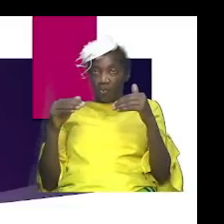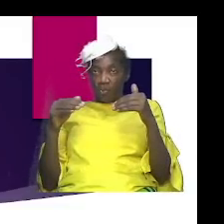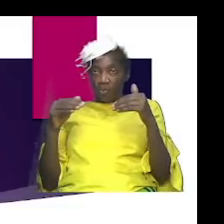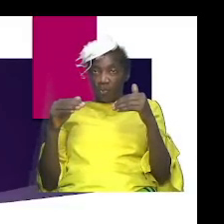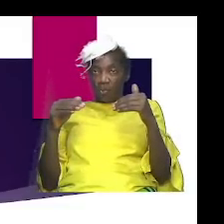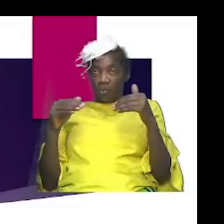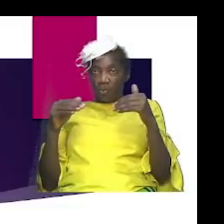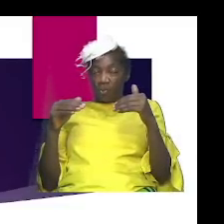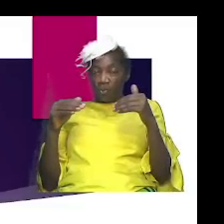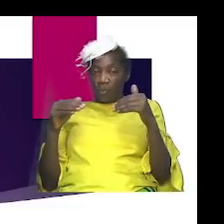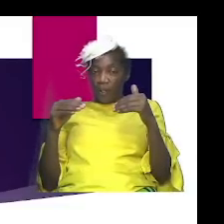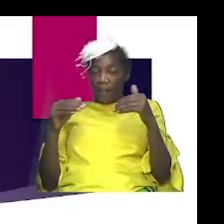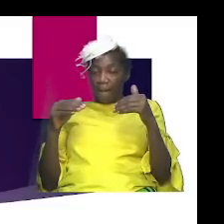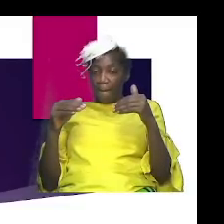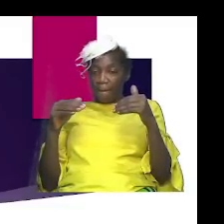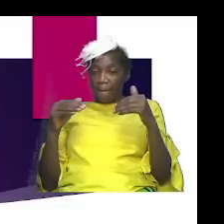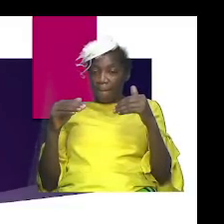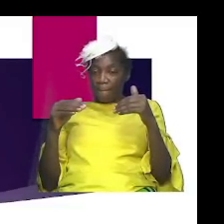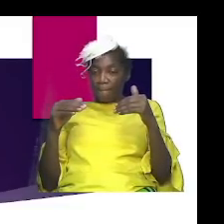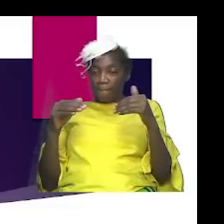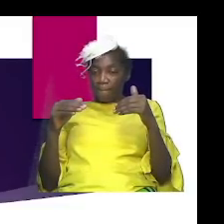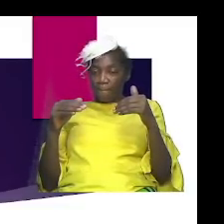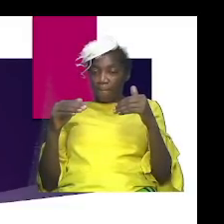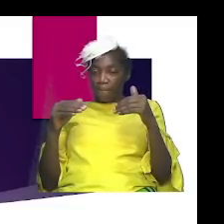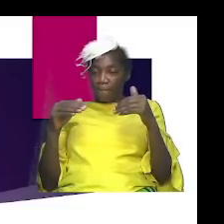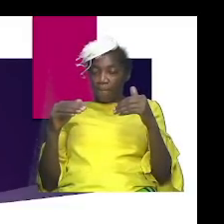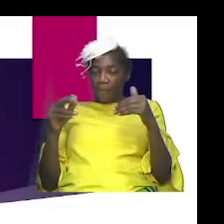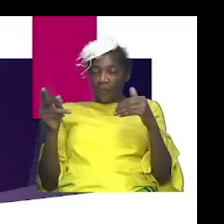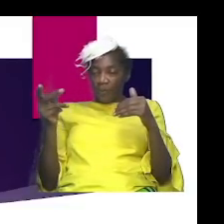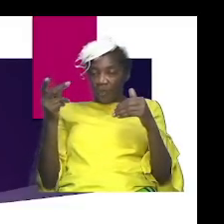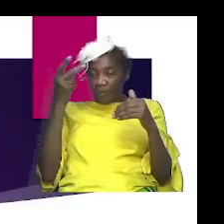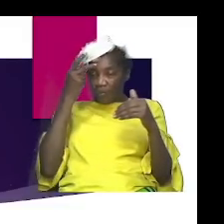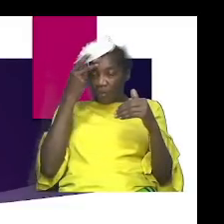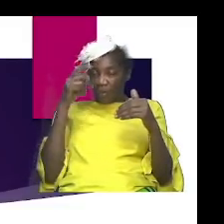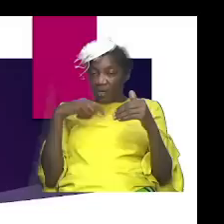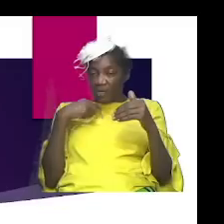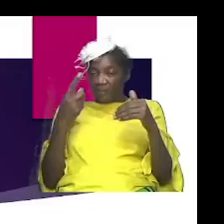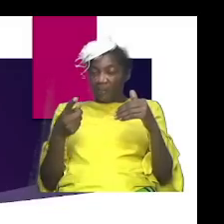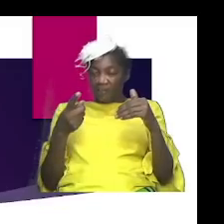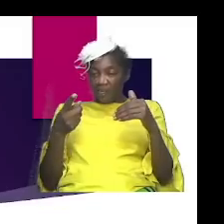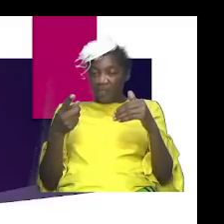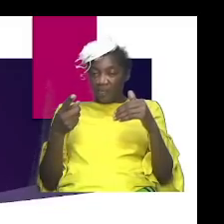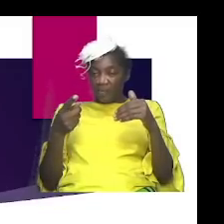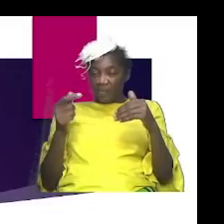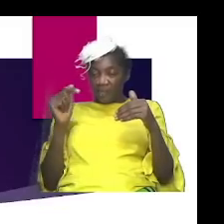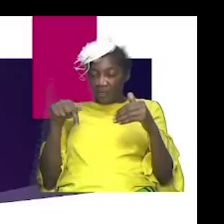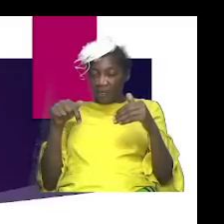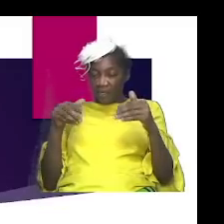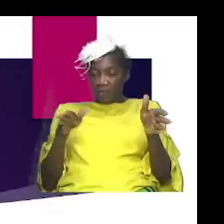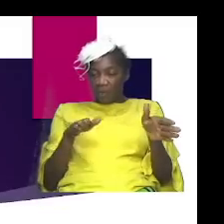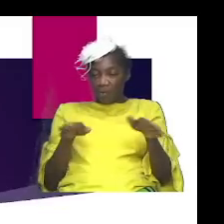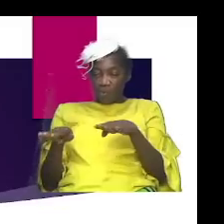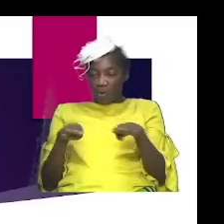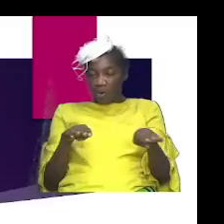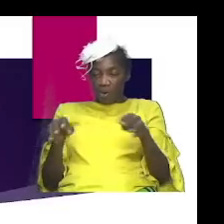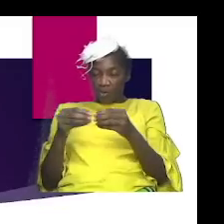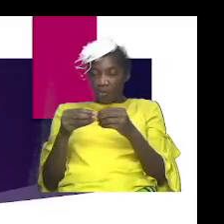here, brethren, is that Paul is saying that in our walk with